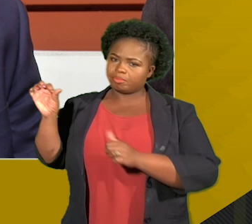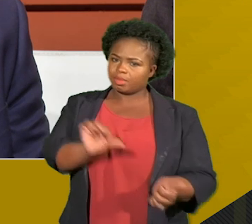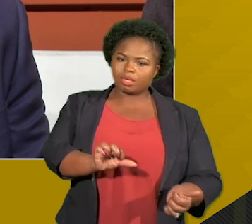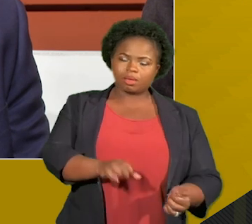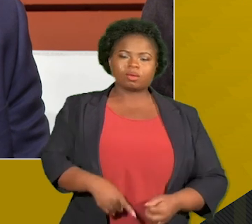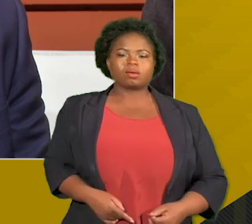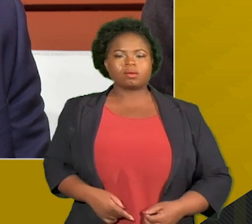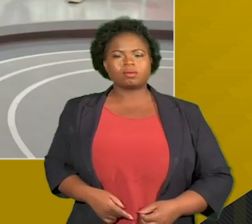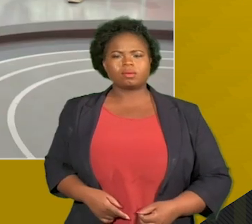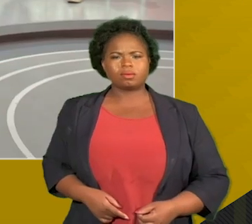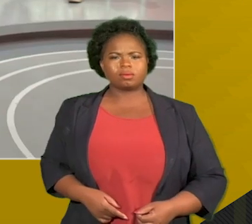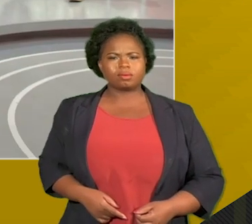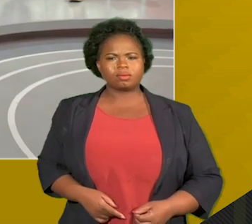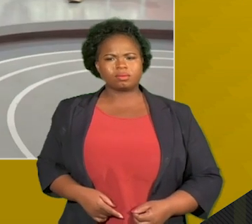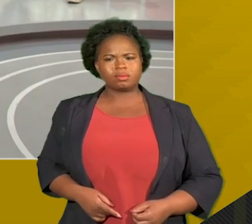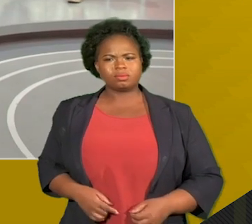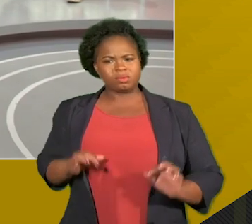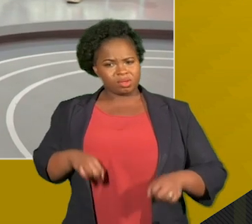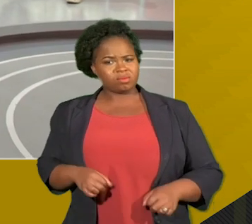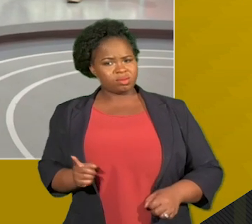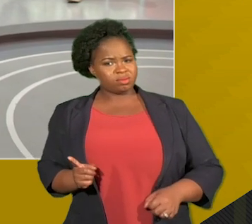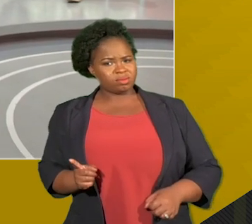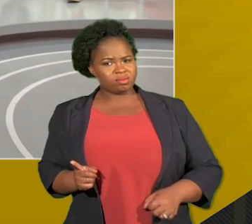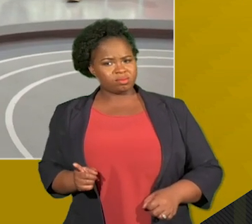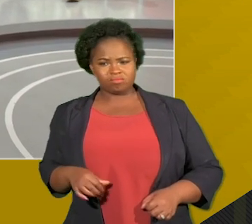disagreeing with what you're just saying fair. Right now. I don't know, Ayanda?